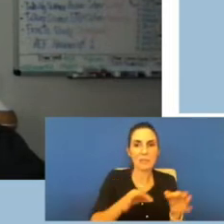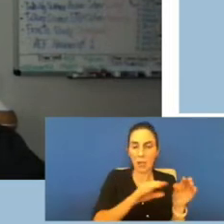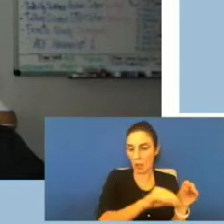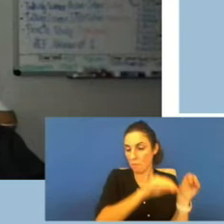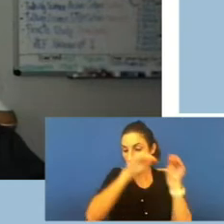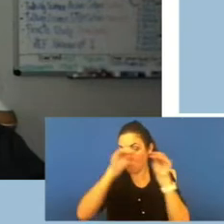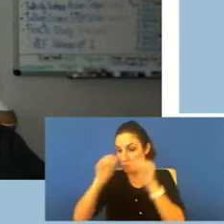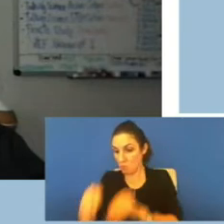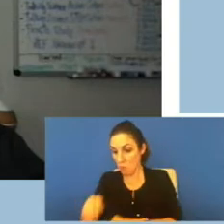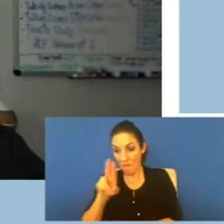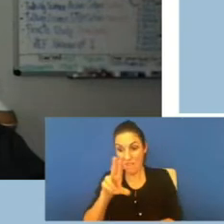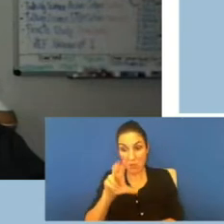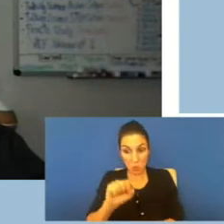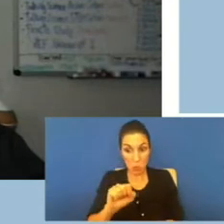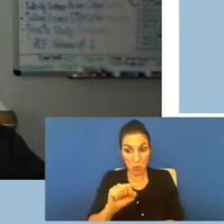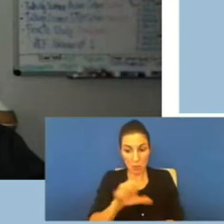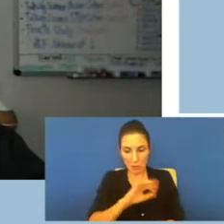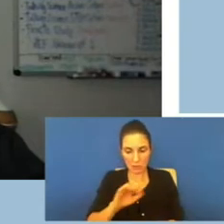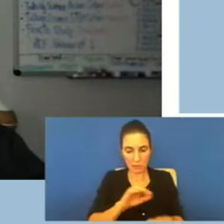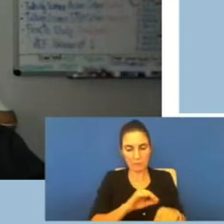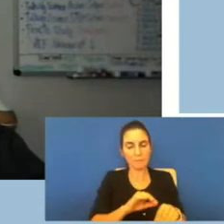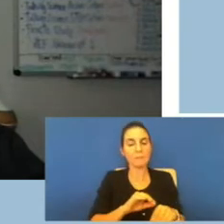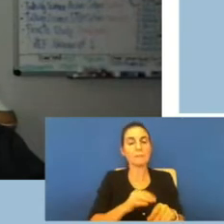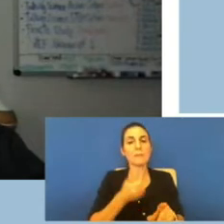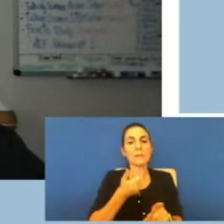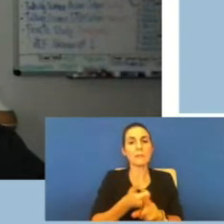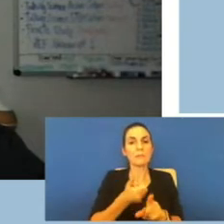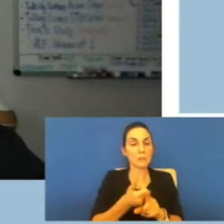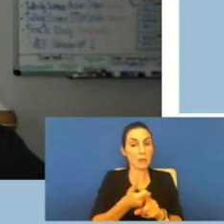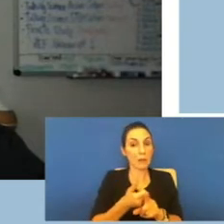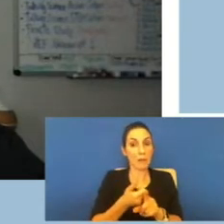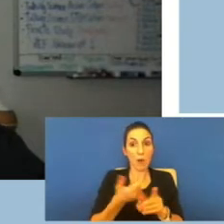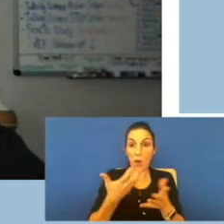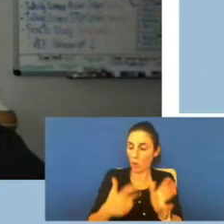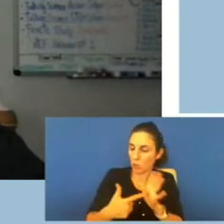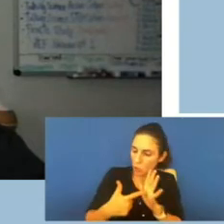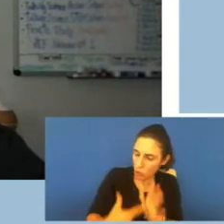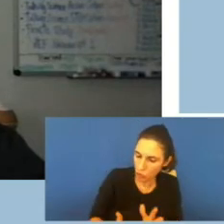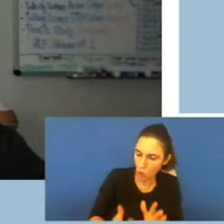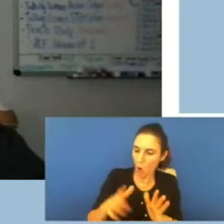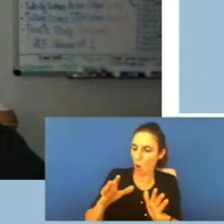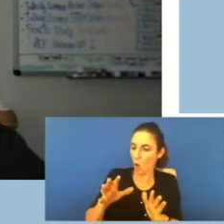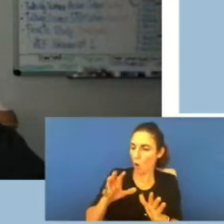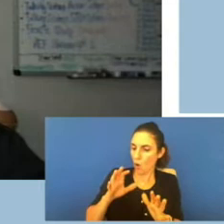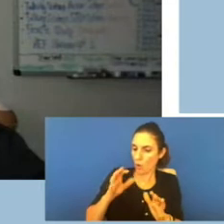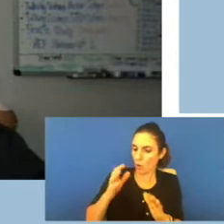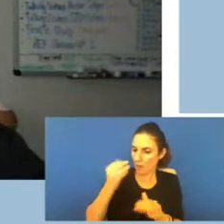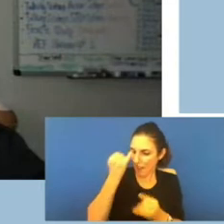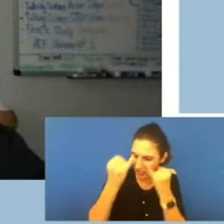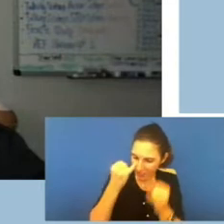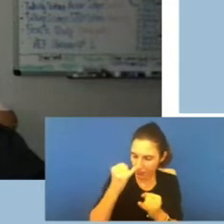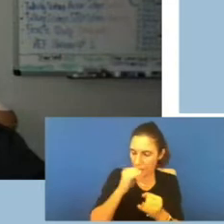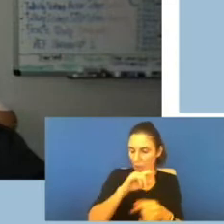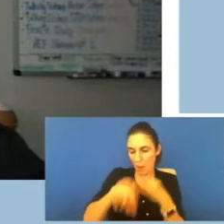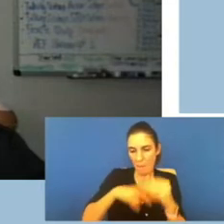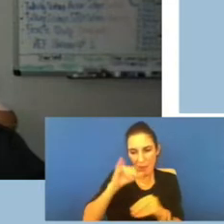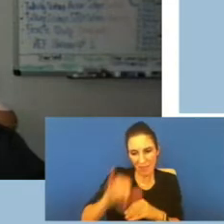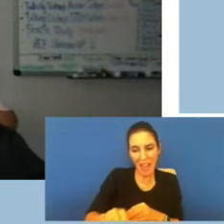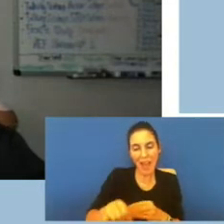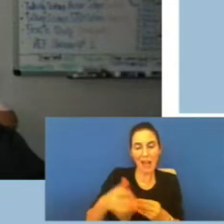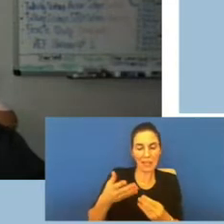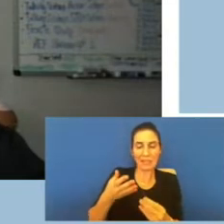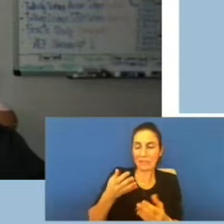and migrate. And they explicitly communicated ideas and values around that decision that focused on her family's financial